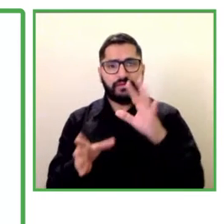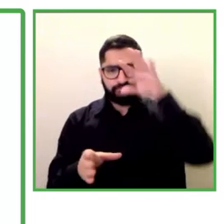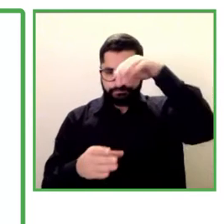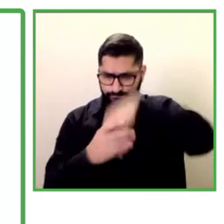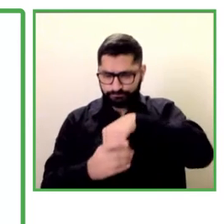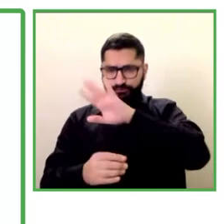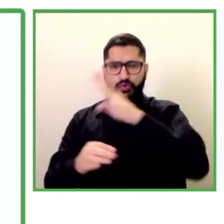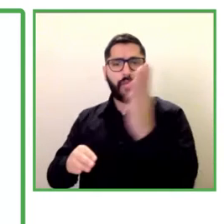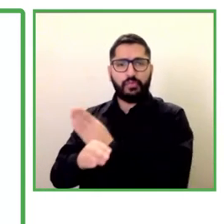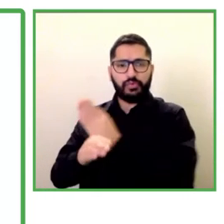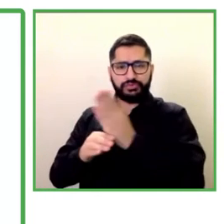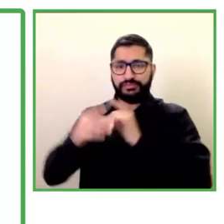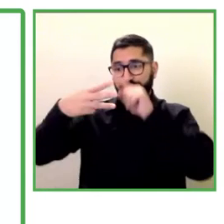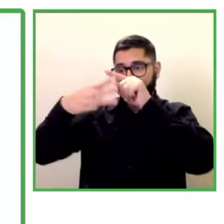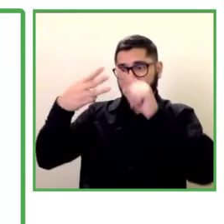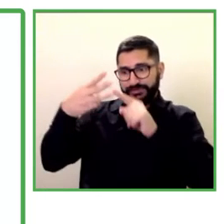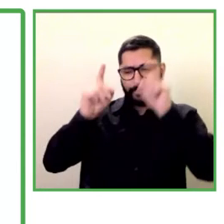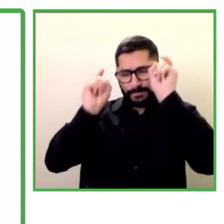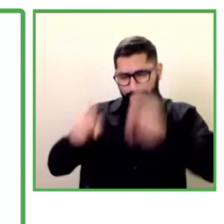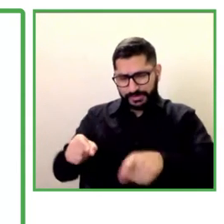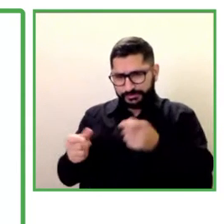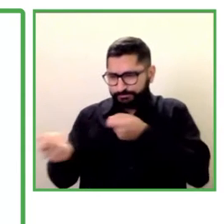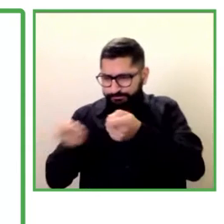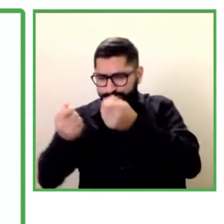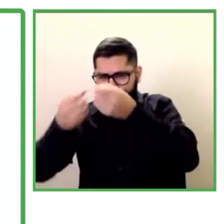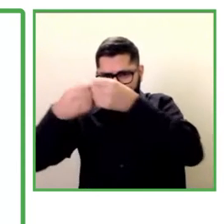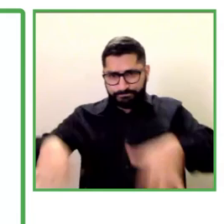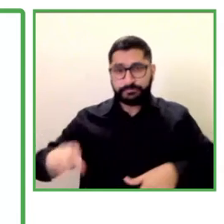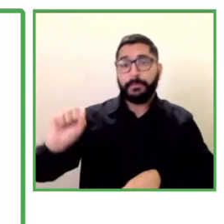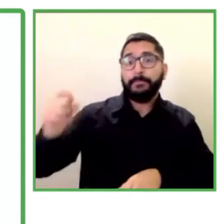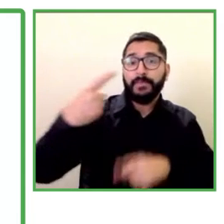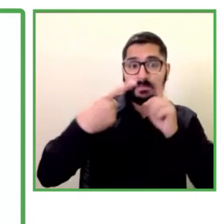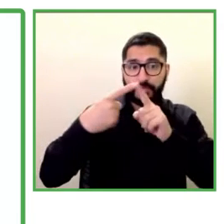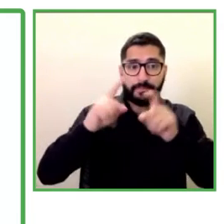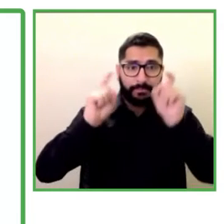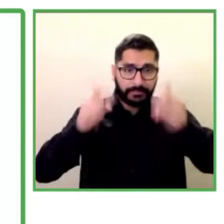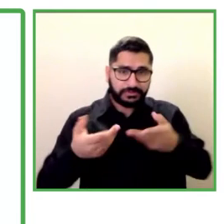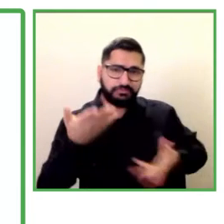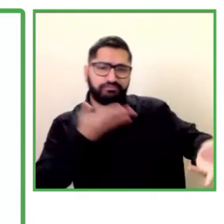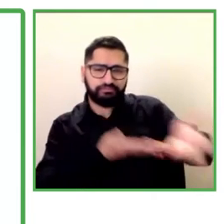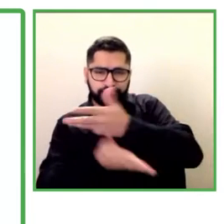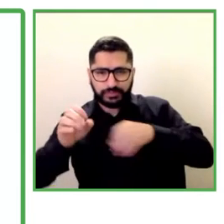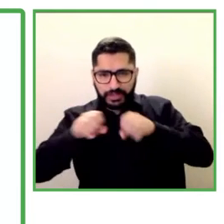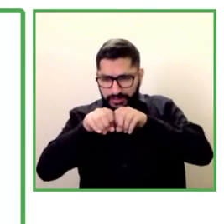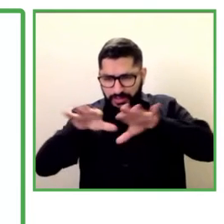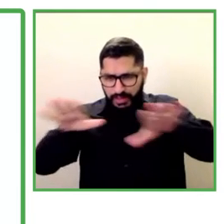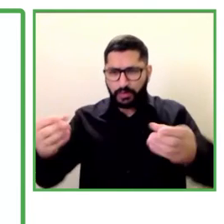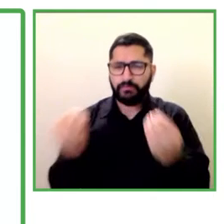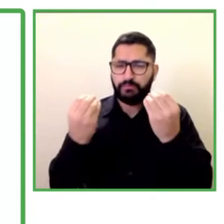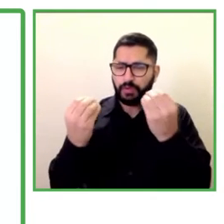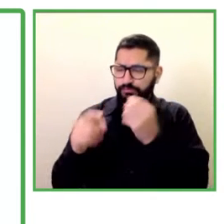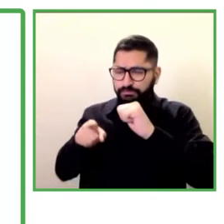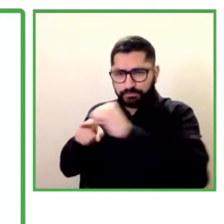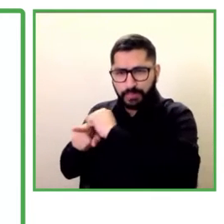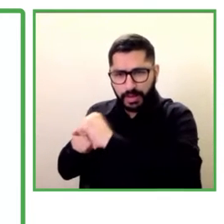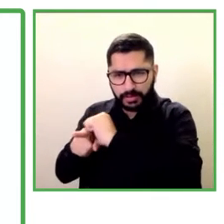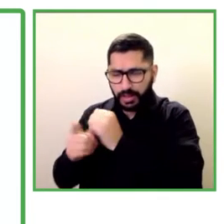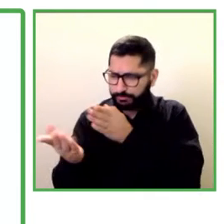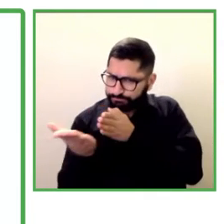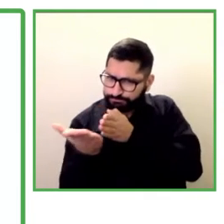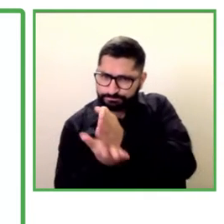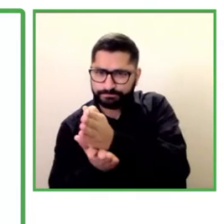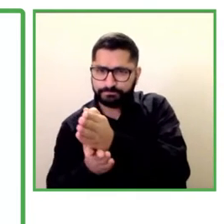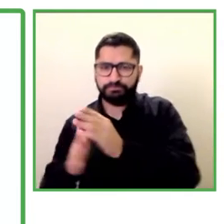within companies guided by three strategic principles, to share the good practices, because